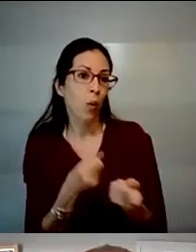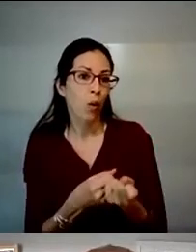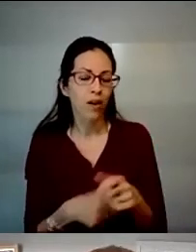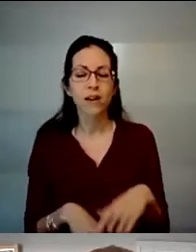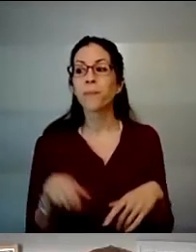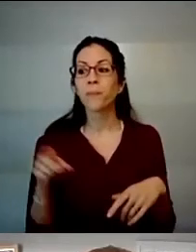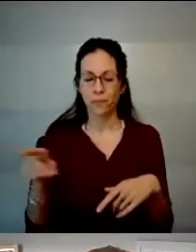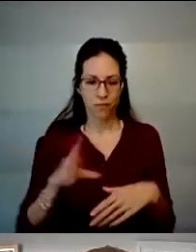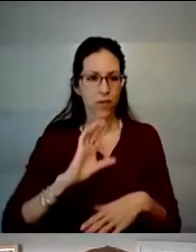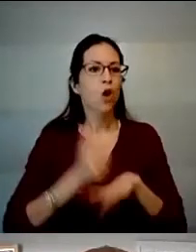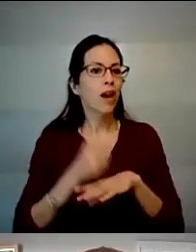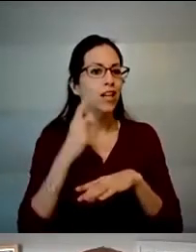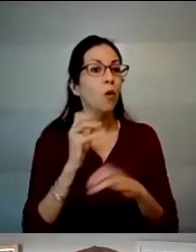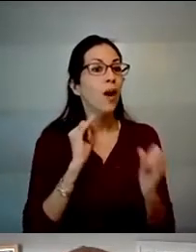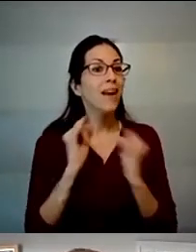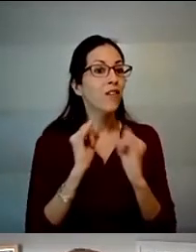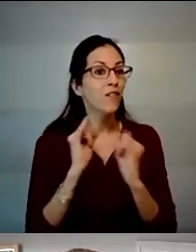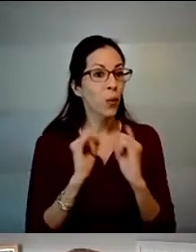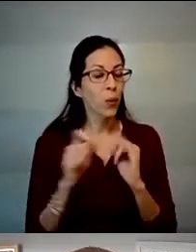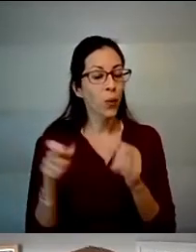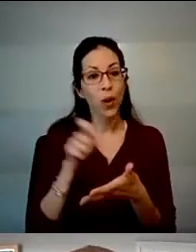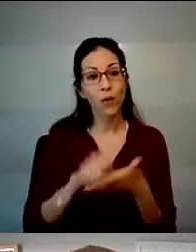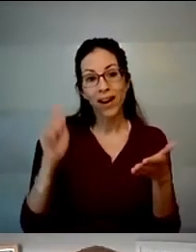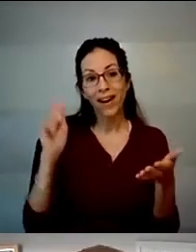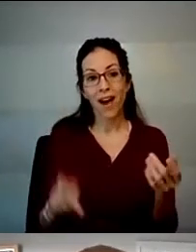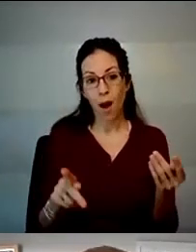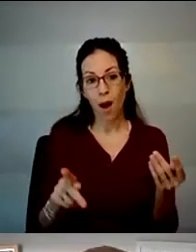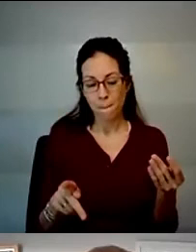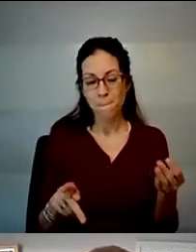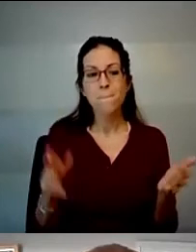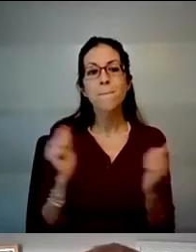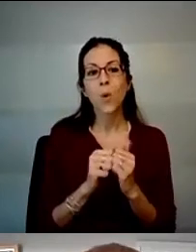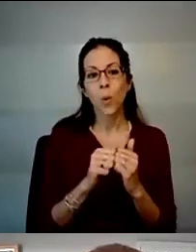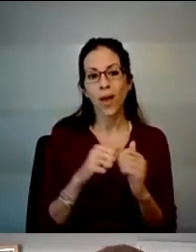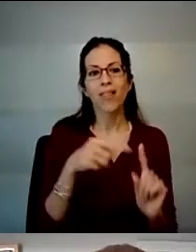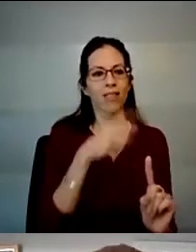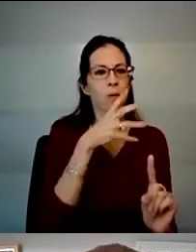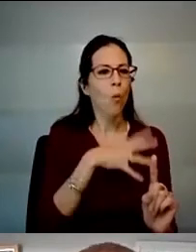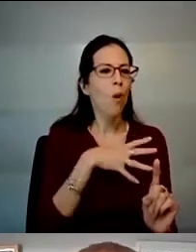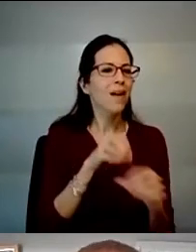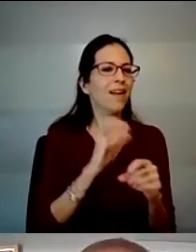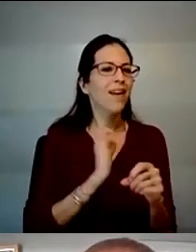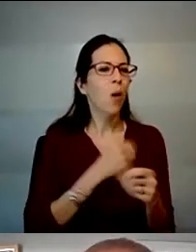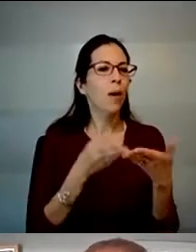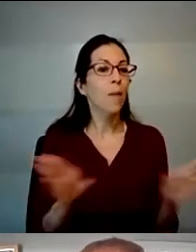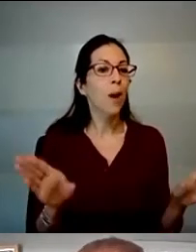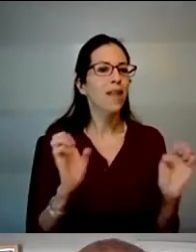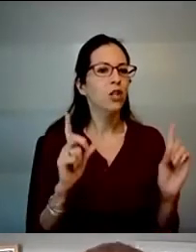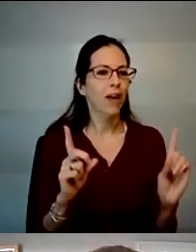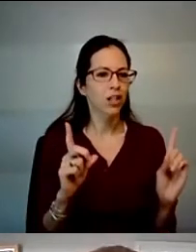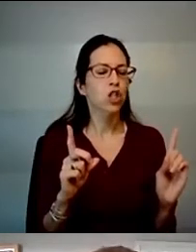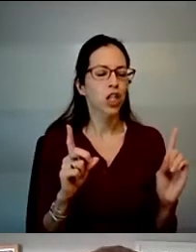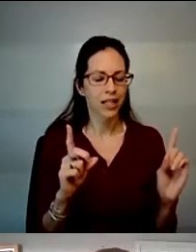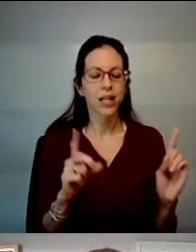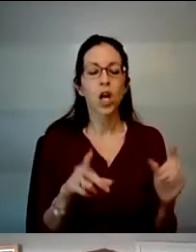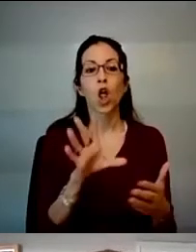arranged for an interview to be written up with the woman in our public education learning and